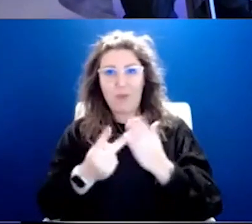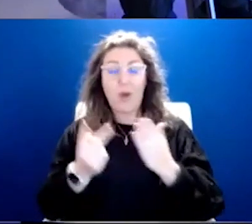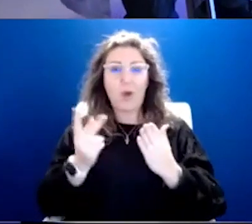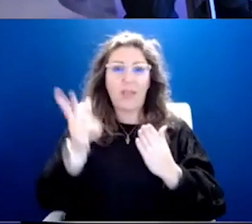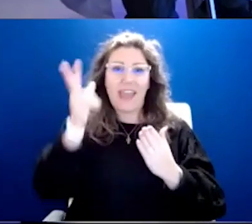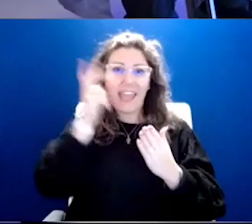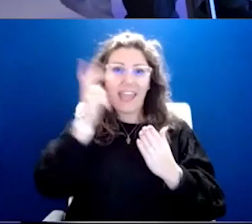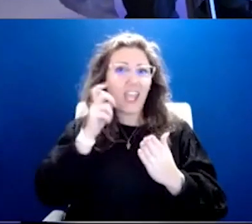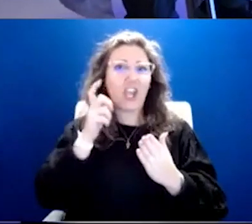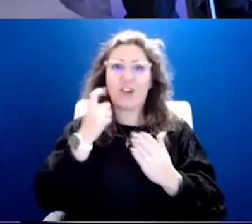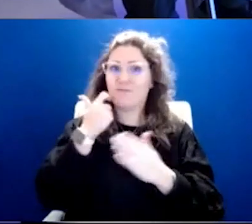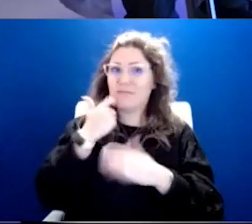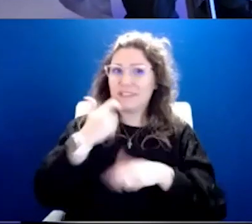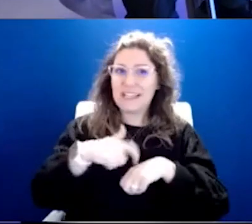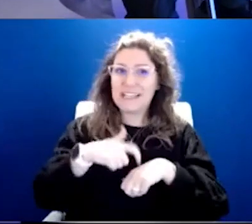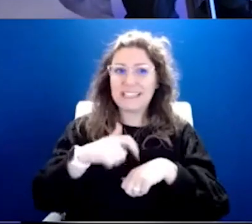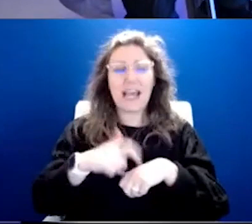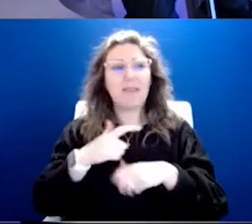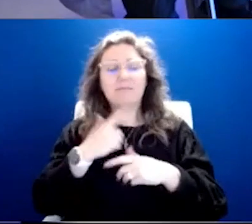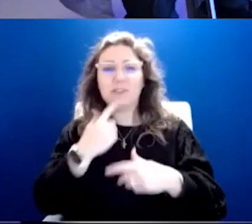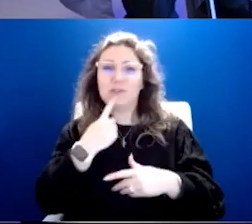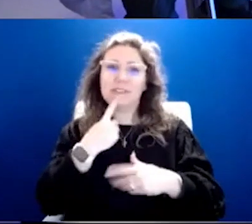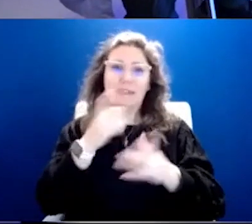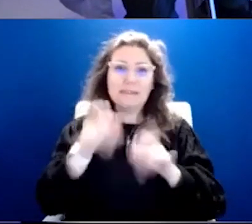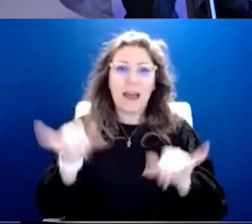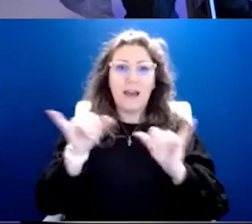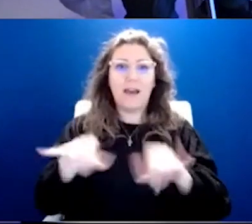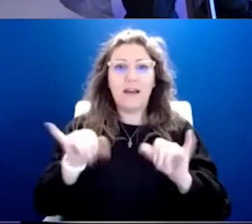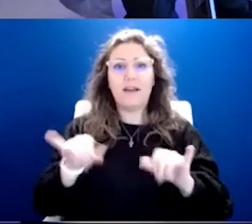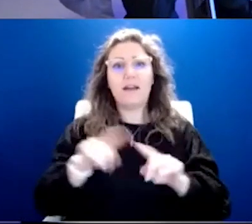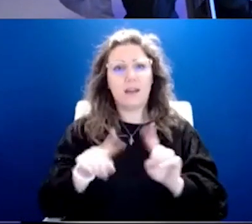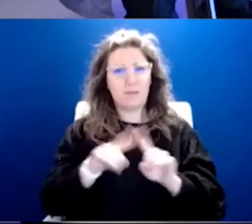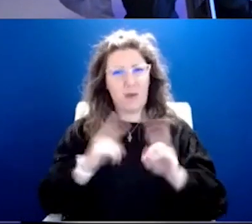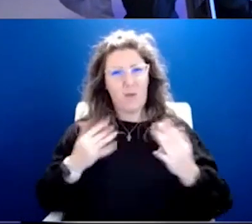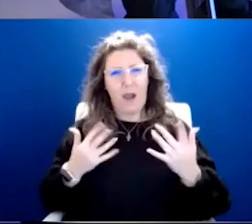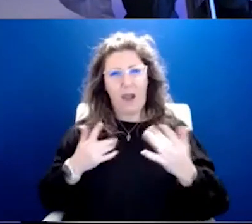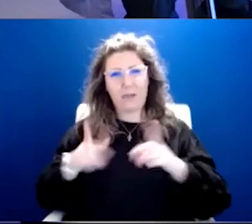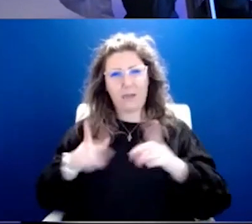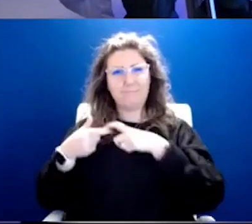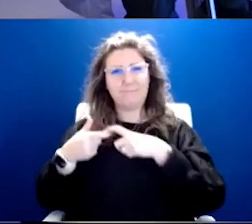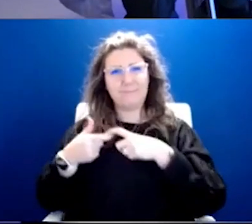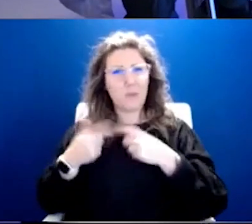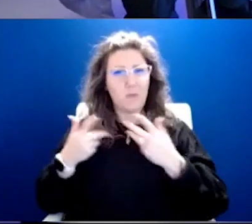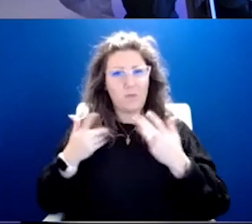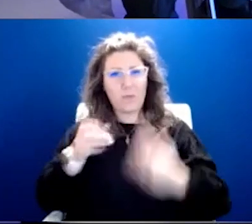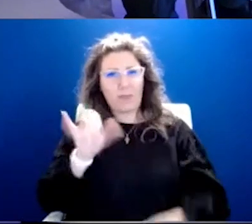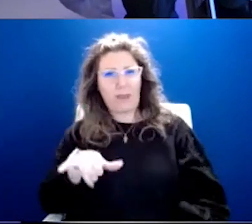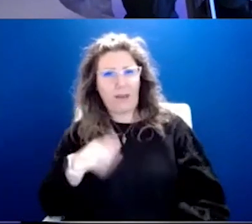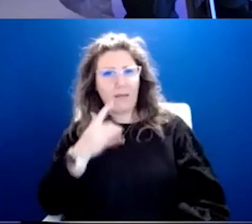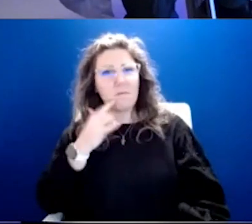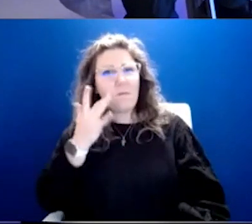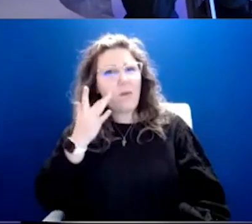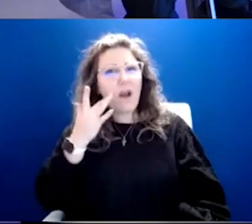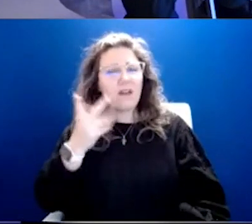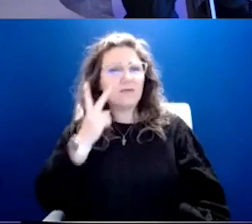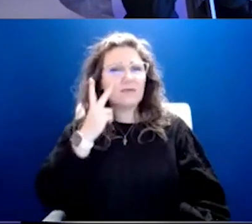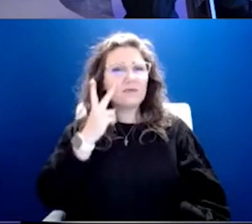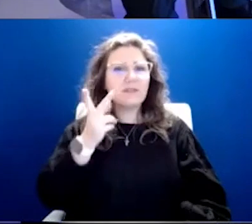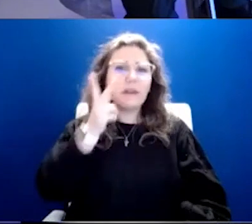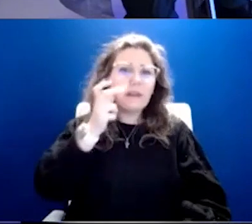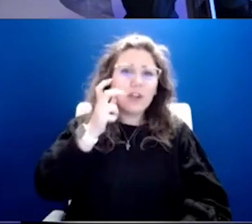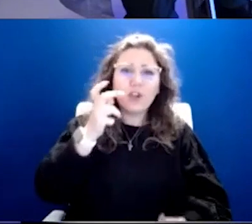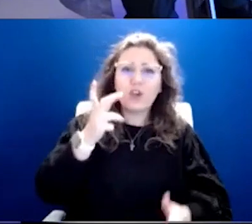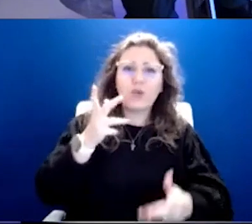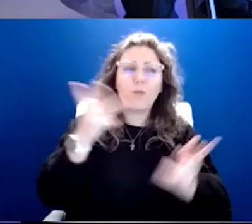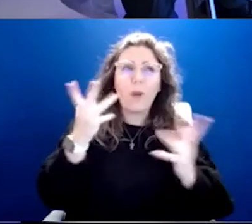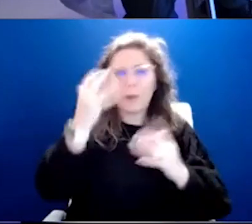here, and I'm not happy about that. But why do you think it's like been a stall out? What is that? From what you see or what you hear or what you know of